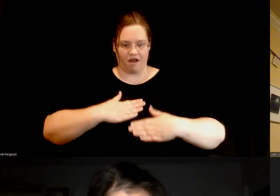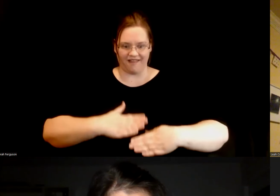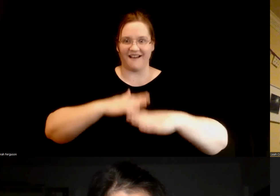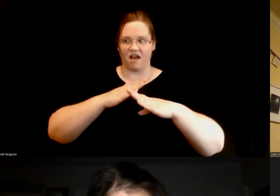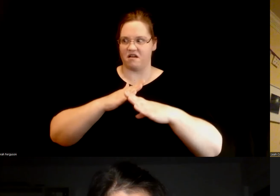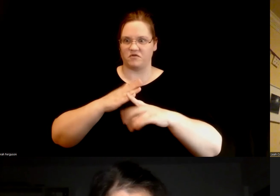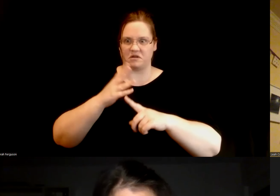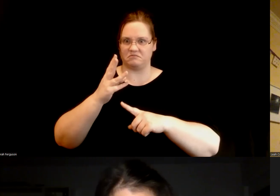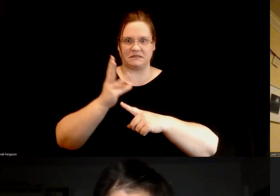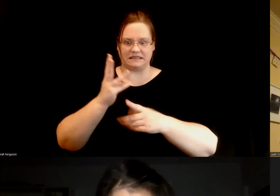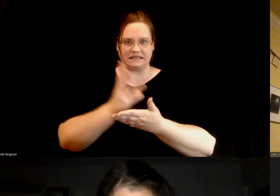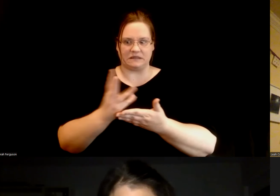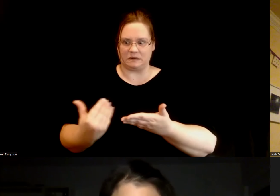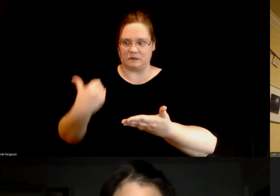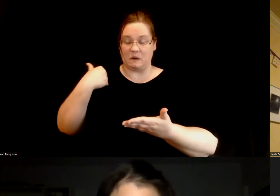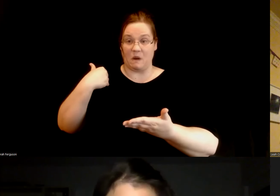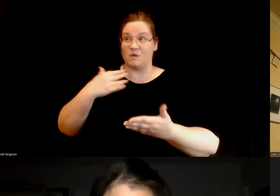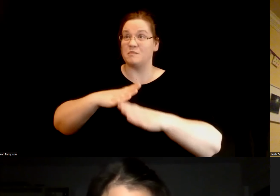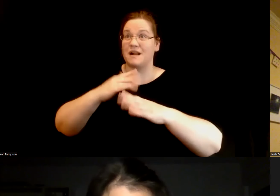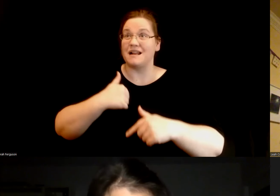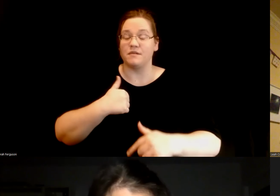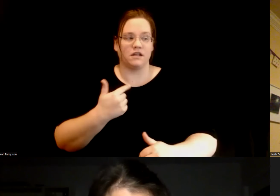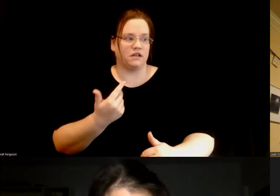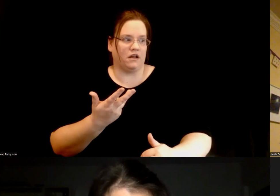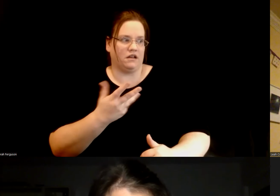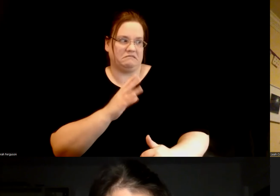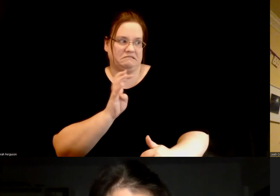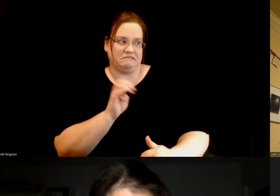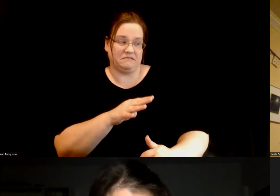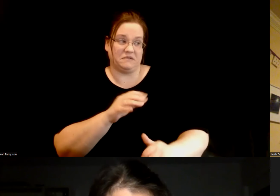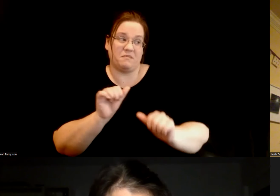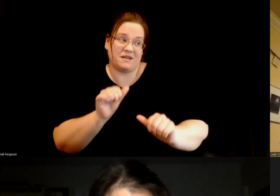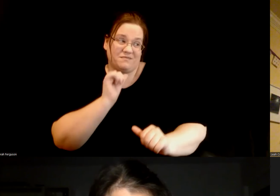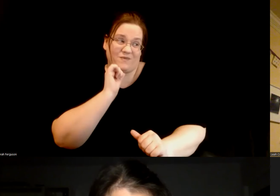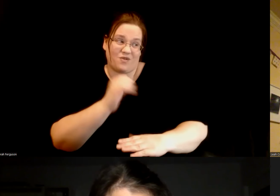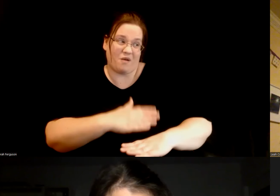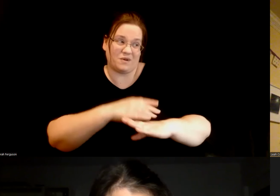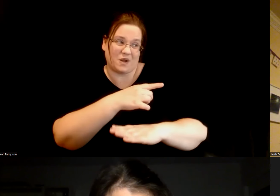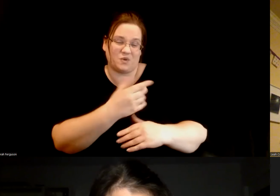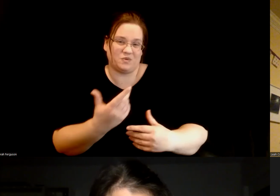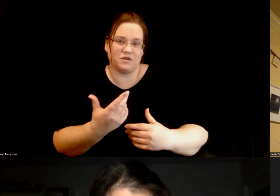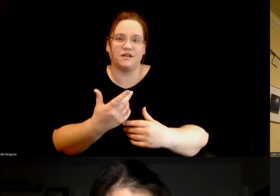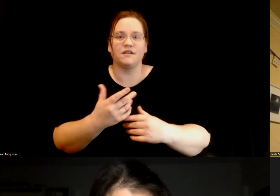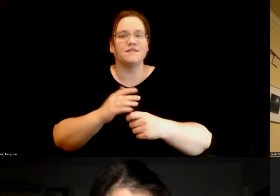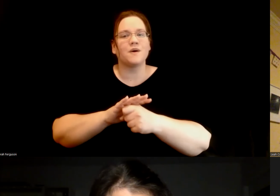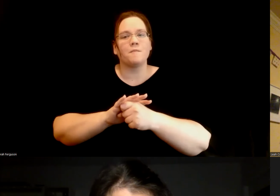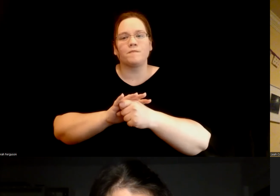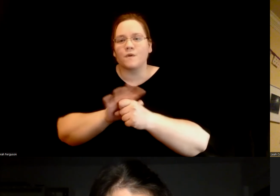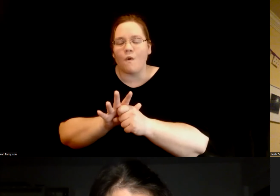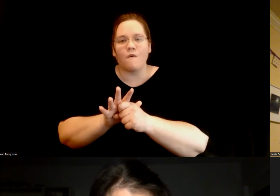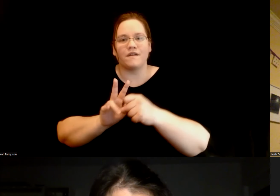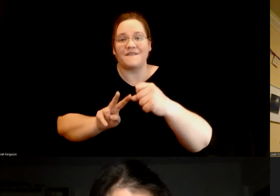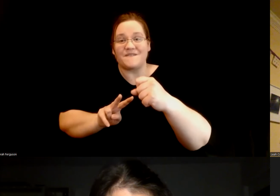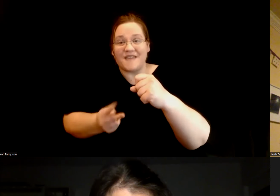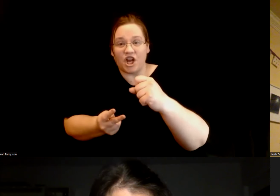me right now? And they said, we don't even know, possibly not. So COVID is just changing, the variants are changing. And I